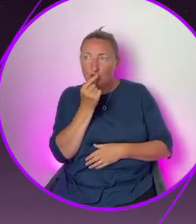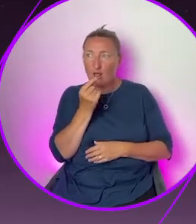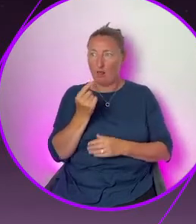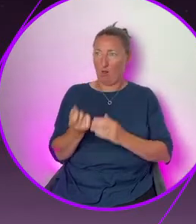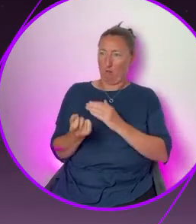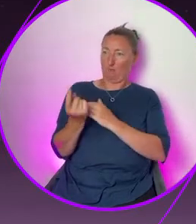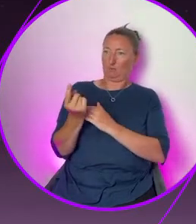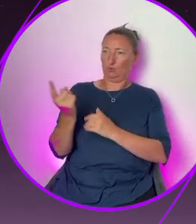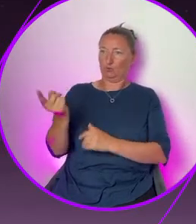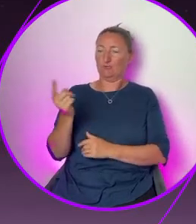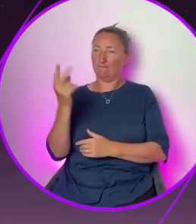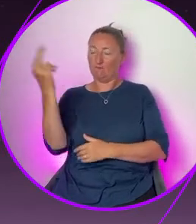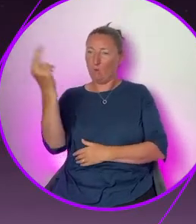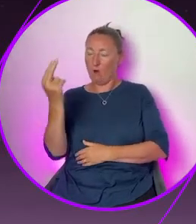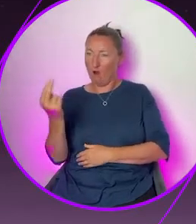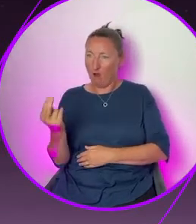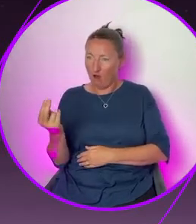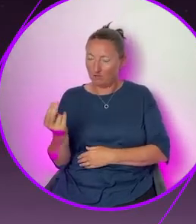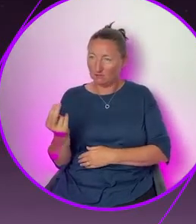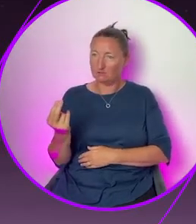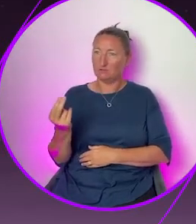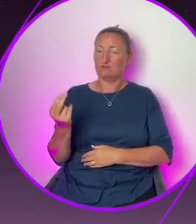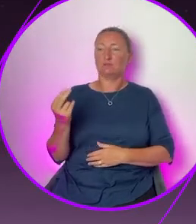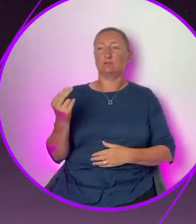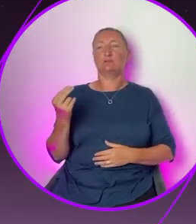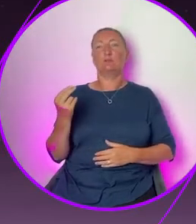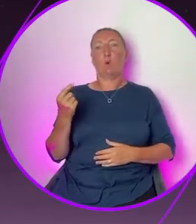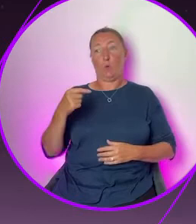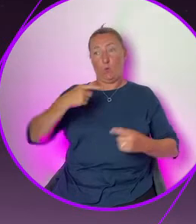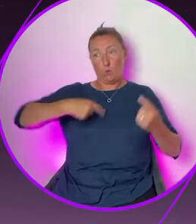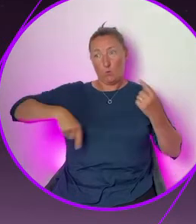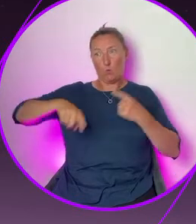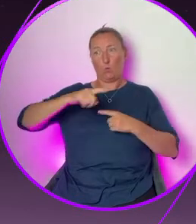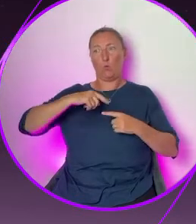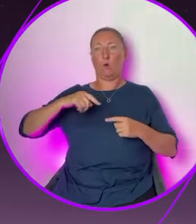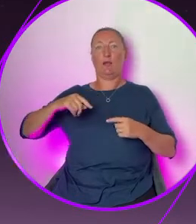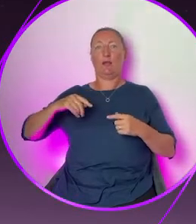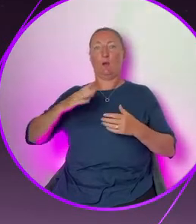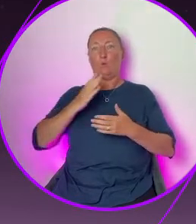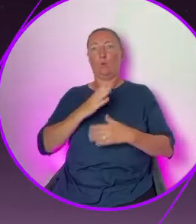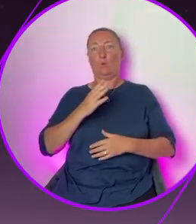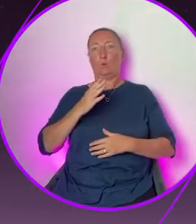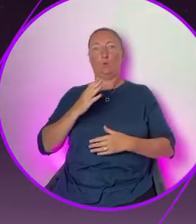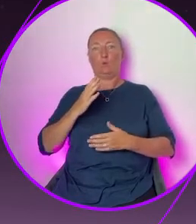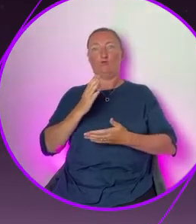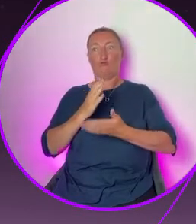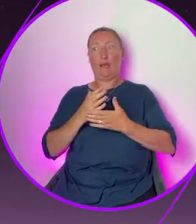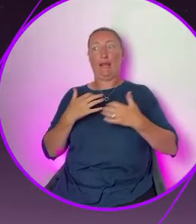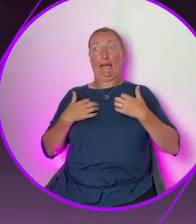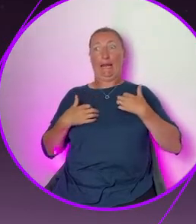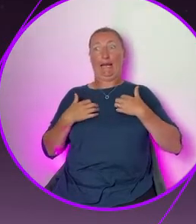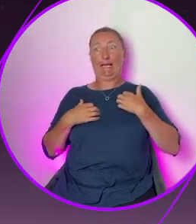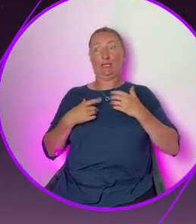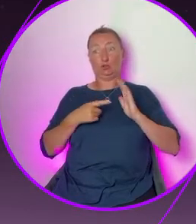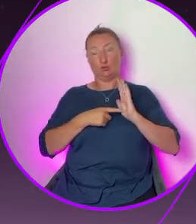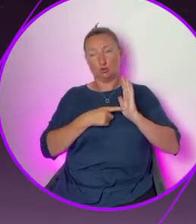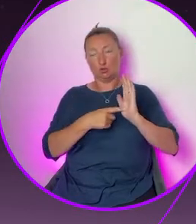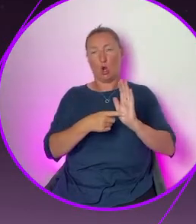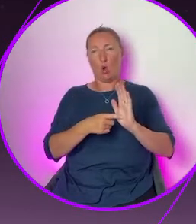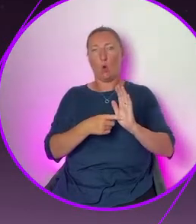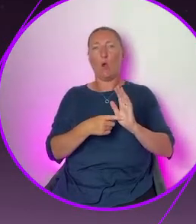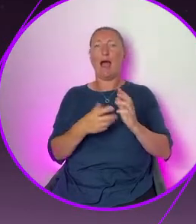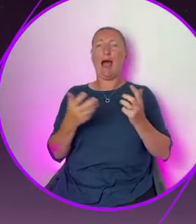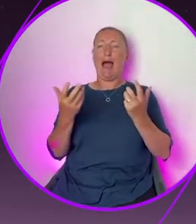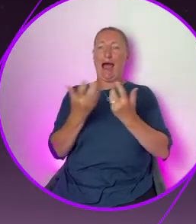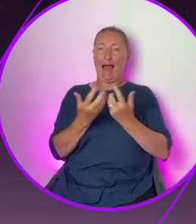artists experimenting with these advanced technologies, something we're really keen to point to, it's not, we're not talking about grass is greener on the other side, is